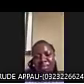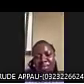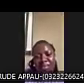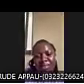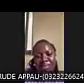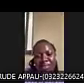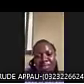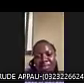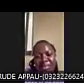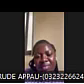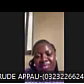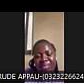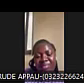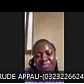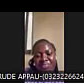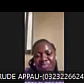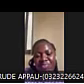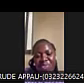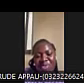Yeah, I'm spelling Dada.